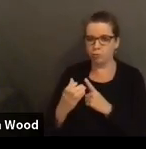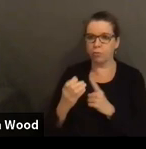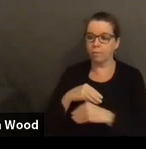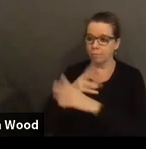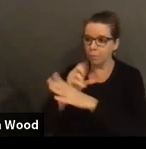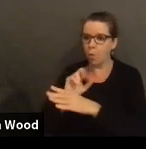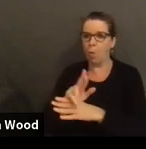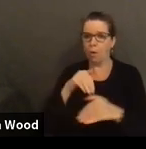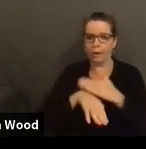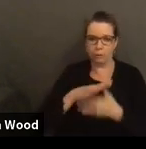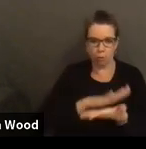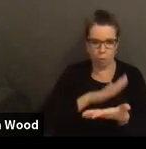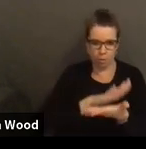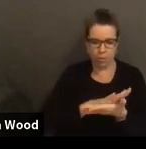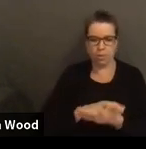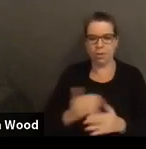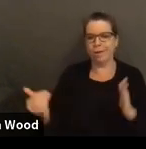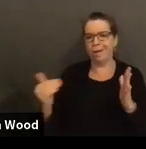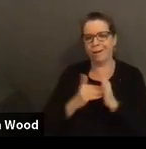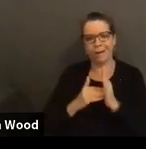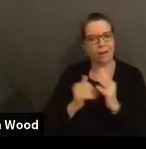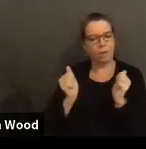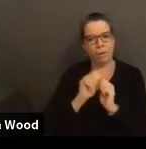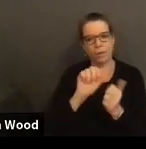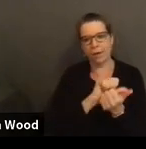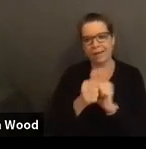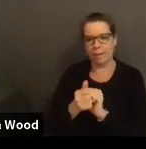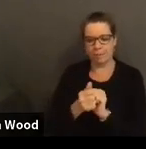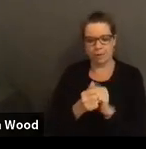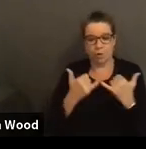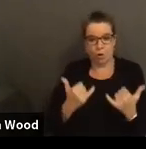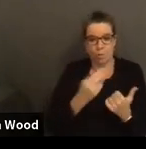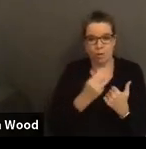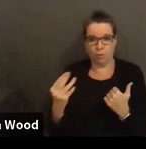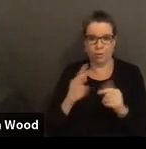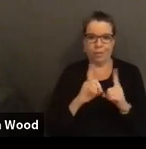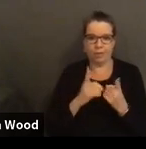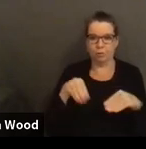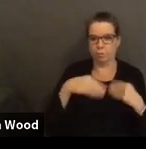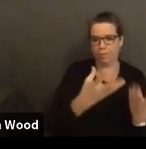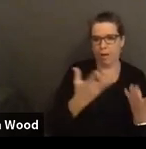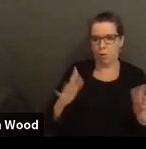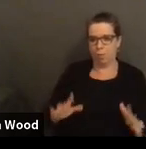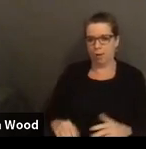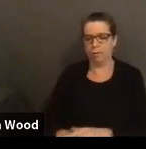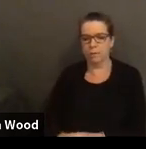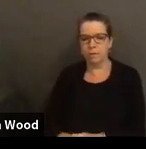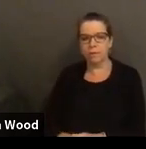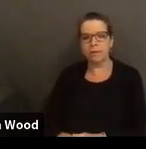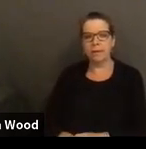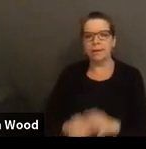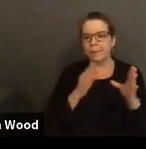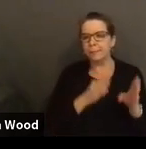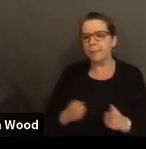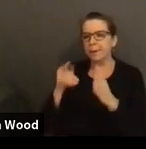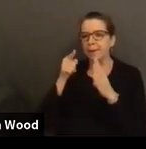in person, again, with their adapted current materials that the district worked to adapt. This prepared them to